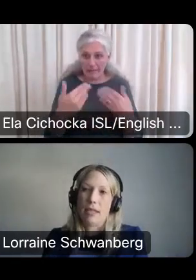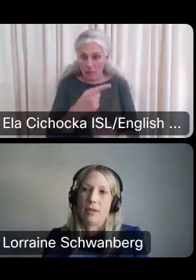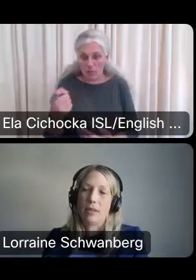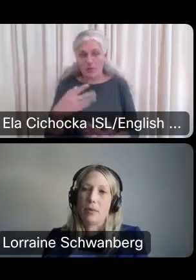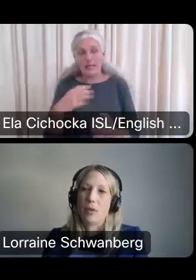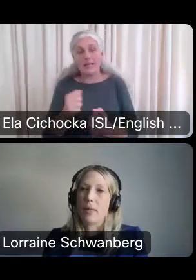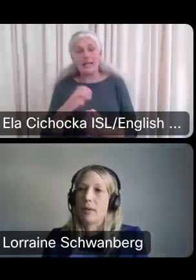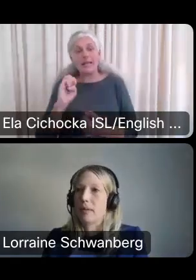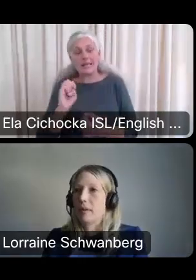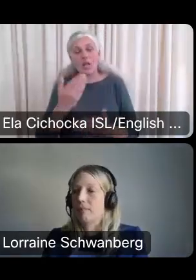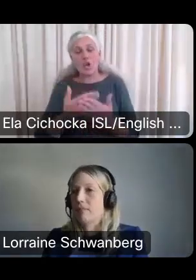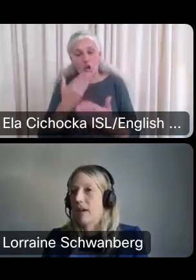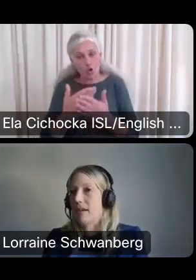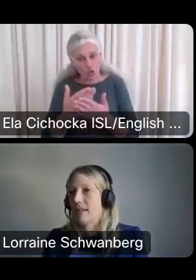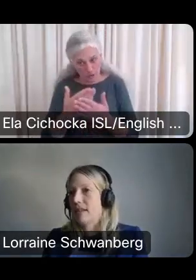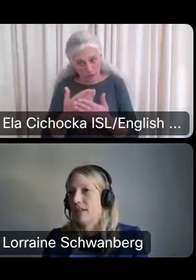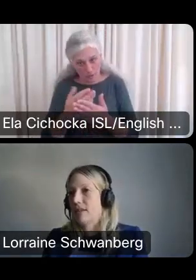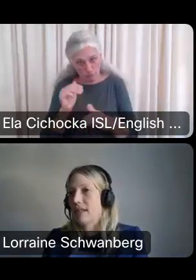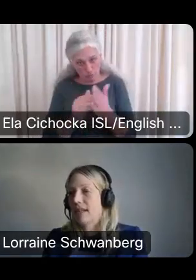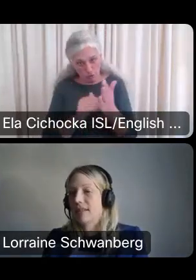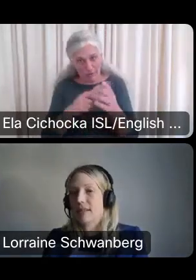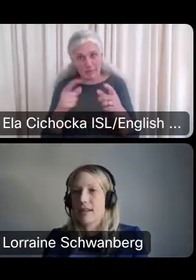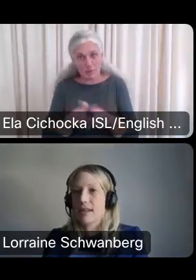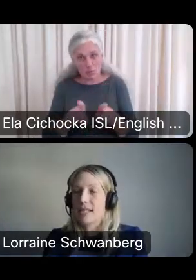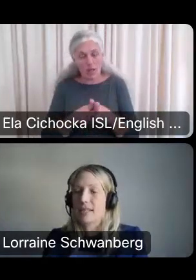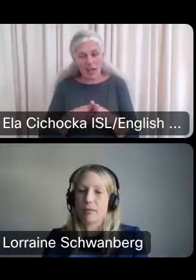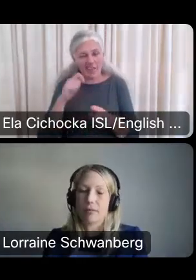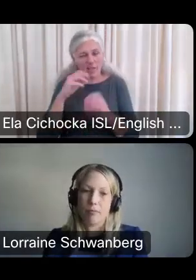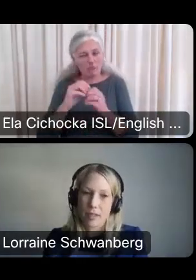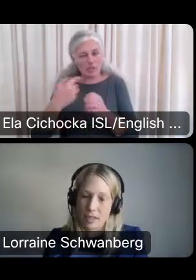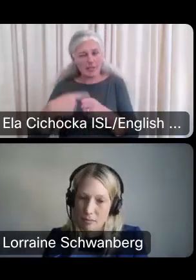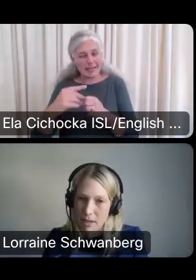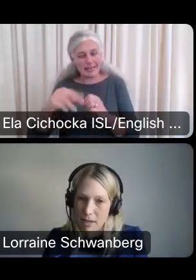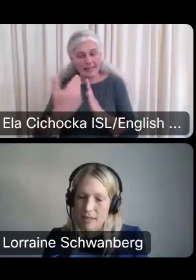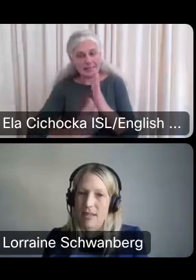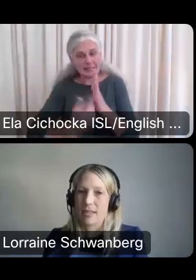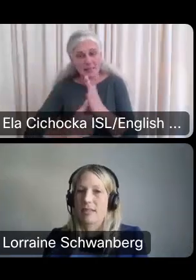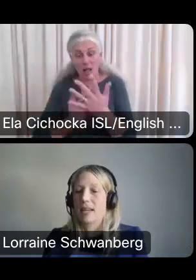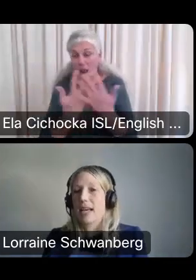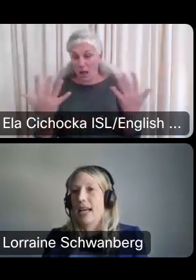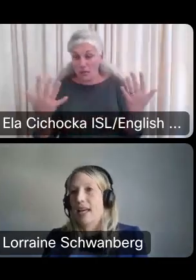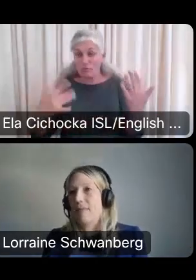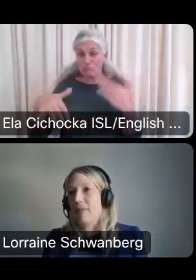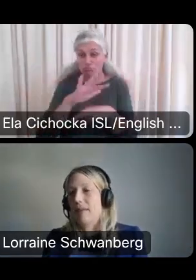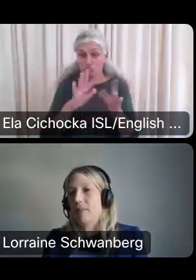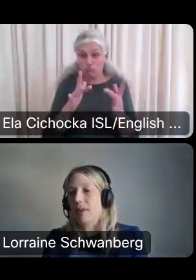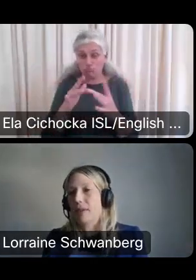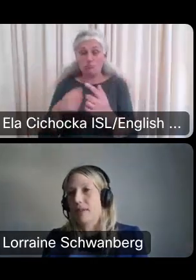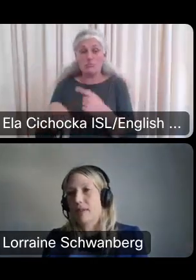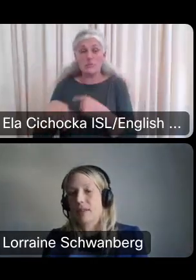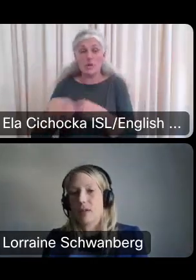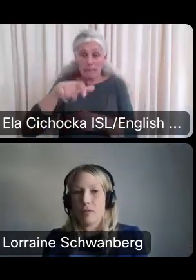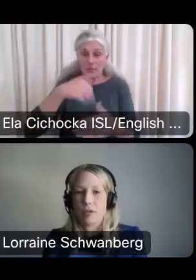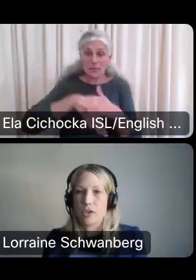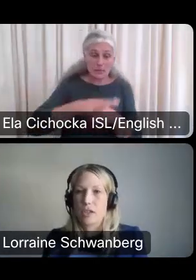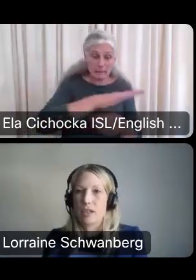have an e-learning program. I think we highlight that on the next slide. We've visited many sites in person